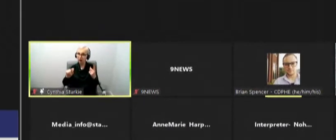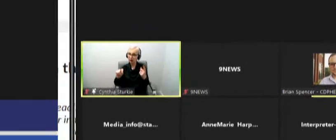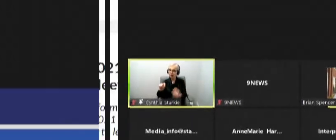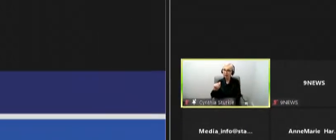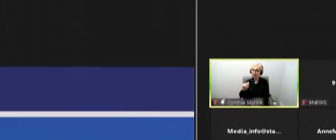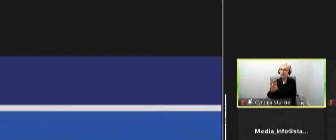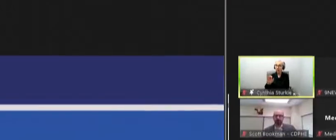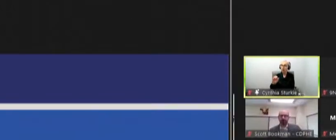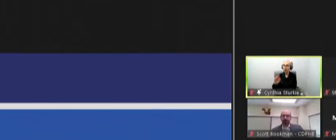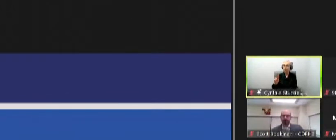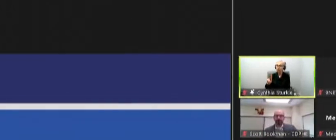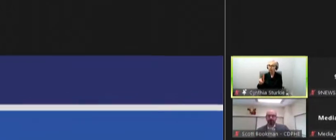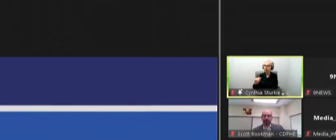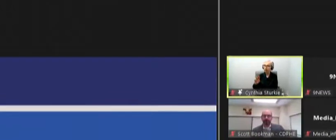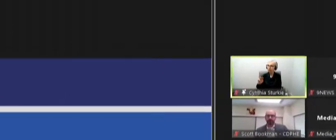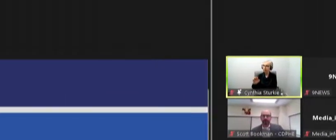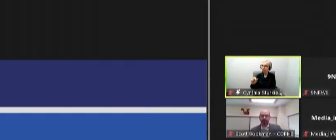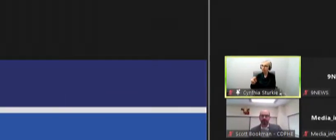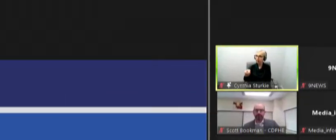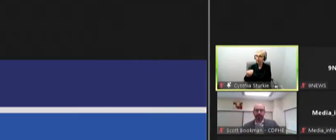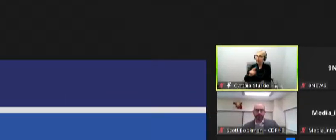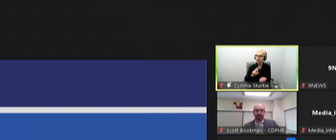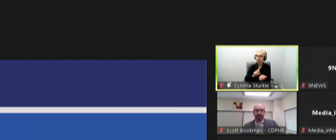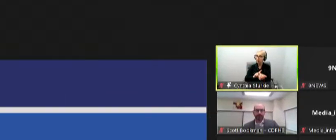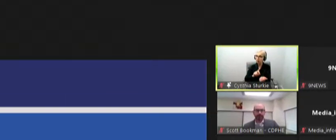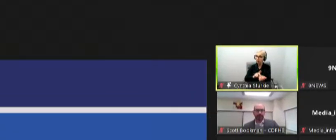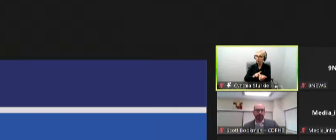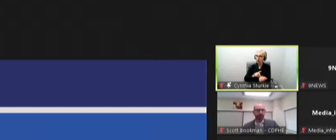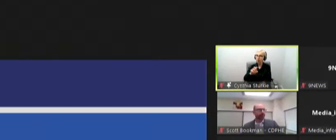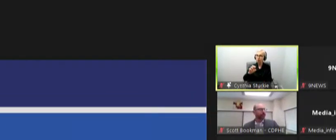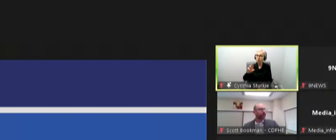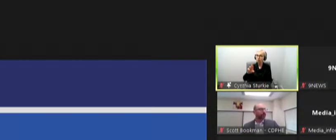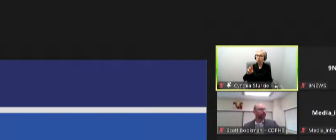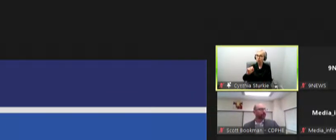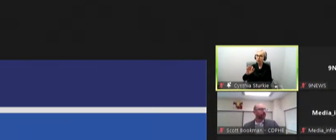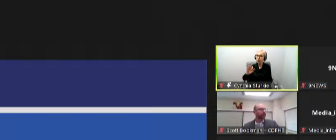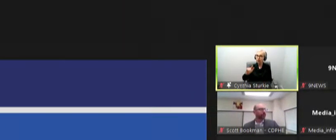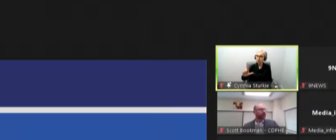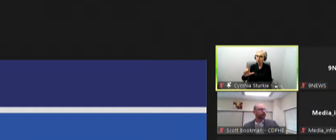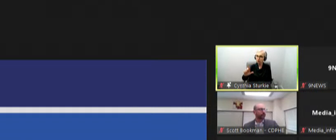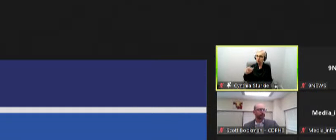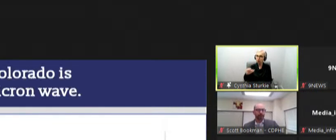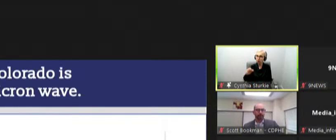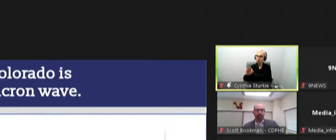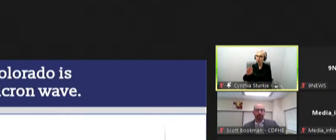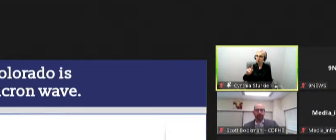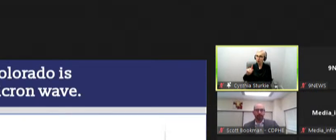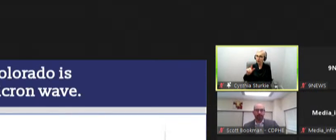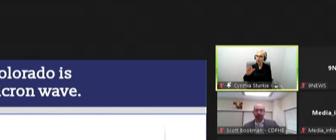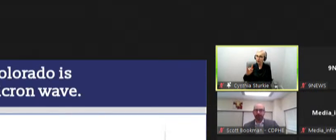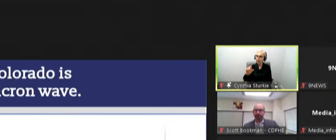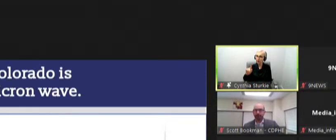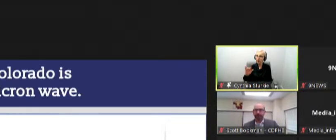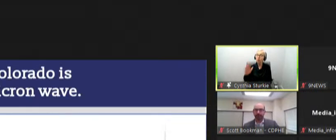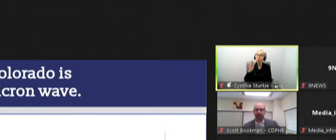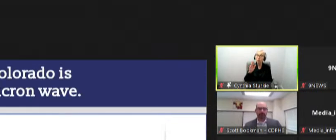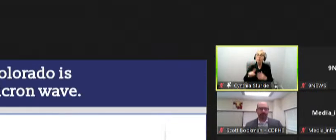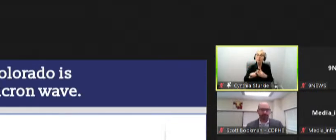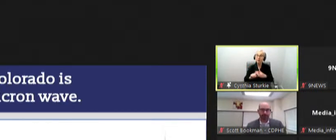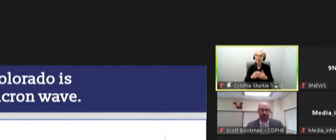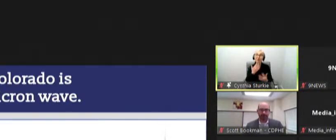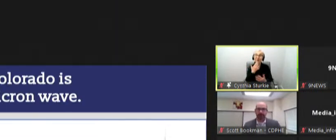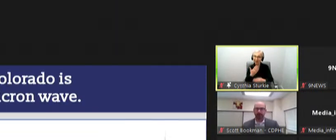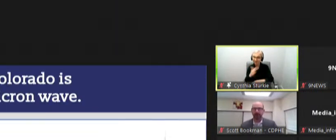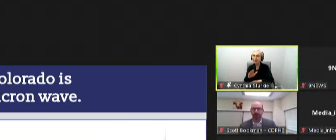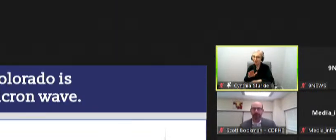Incident Commander, and Dr. Rachel Herlihy, our State Epidemiologist. We'll get things started with Dr. Herlihy. Great, thank you so much. Good afternoon,